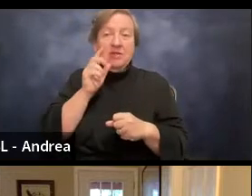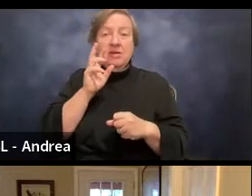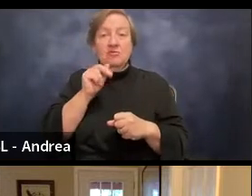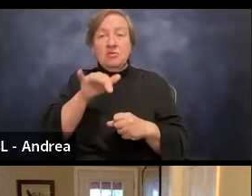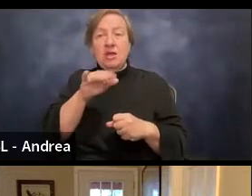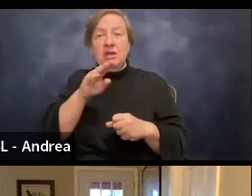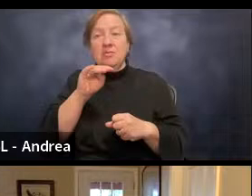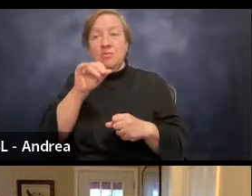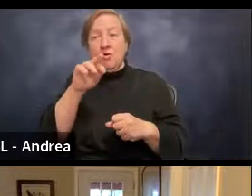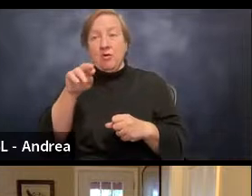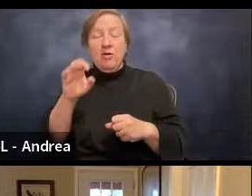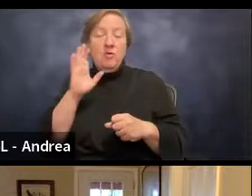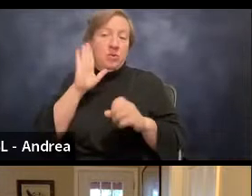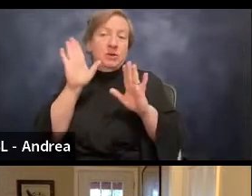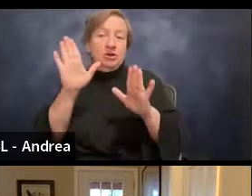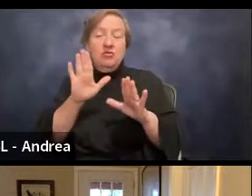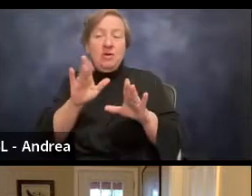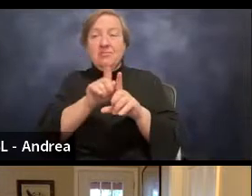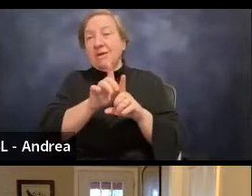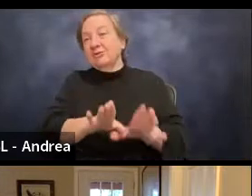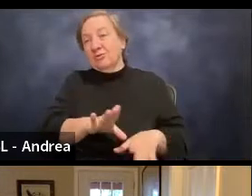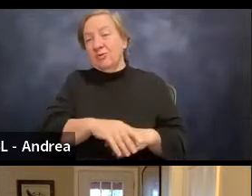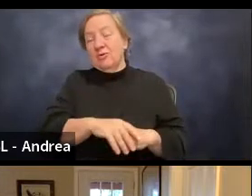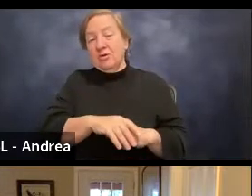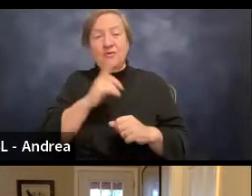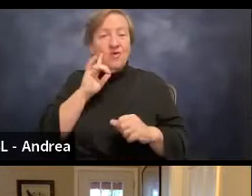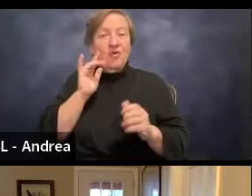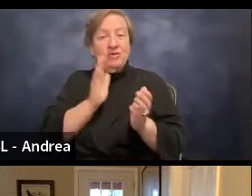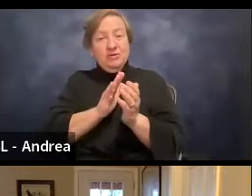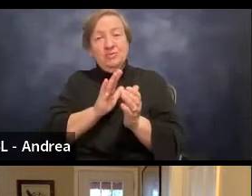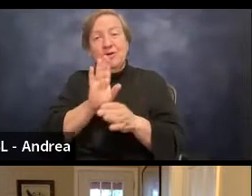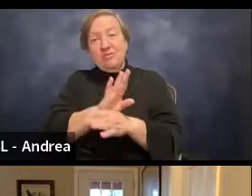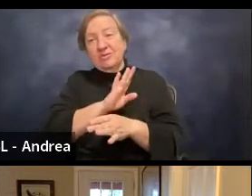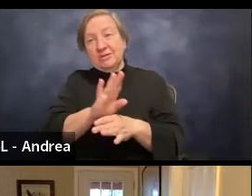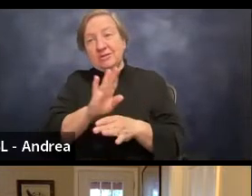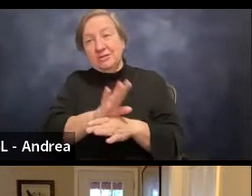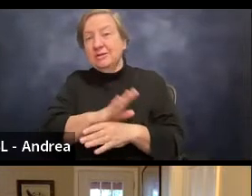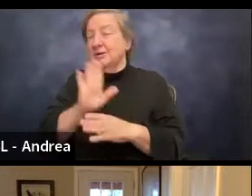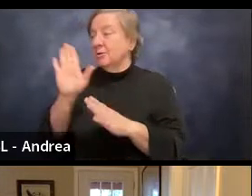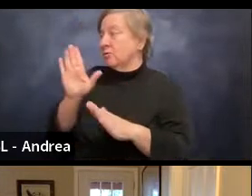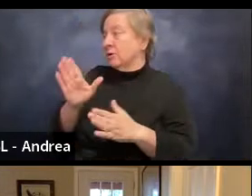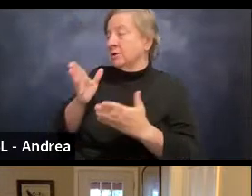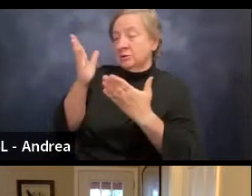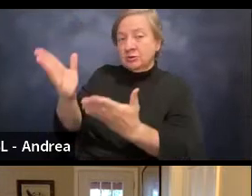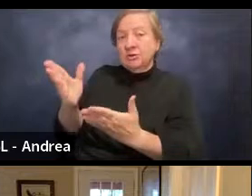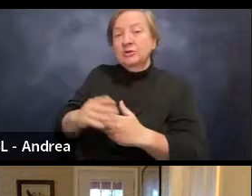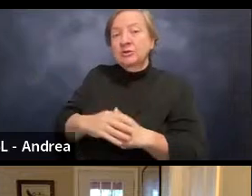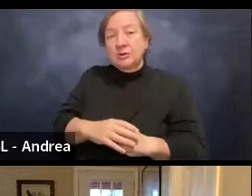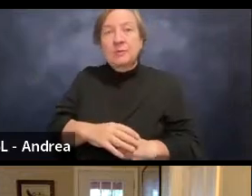great mentor for some of these smaller firms. Great suggestion.